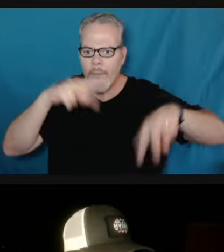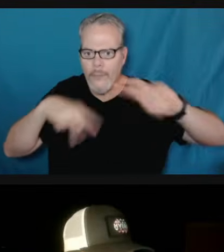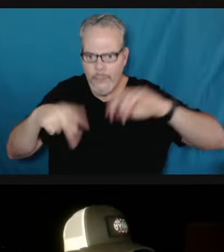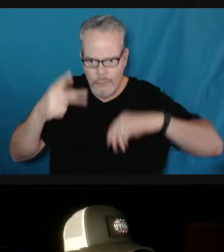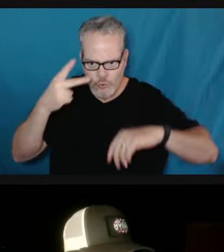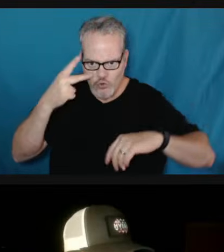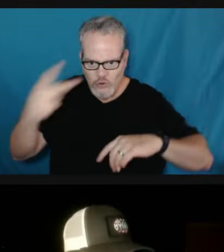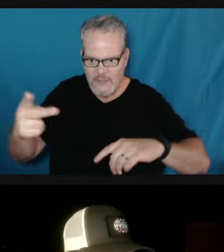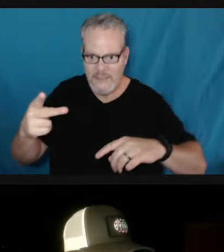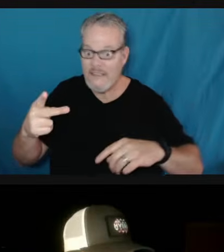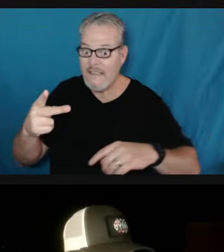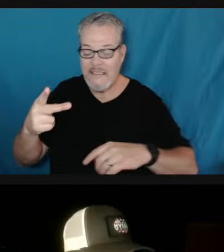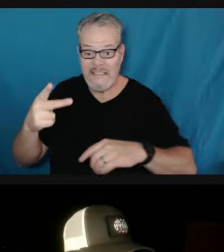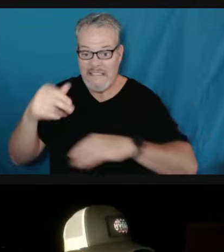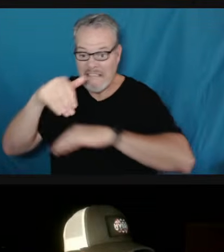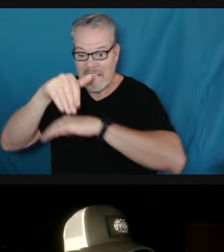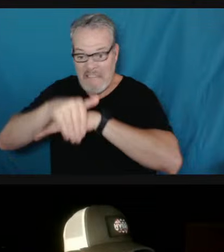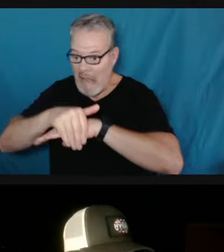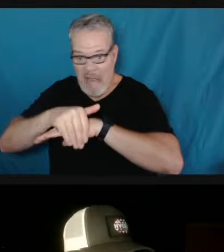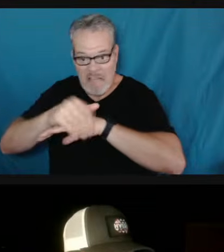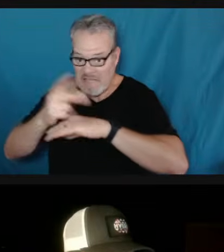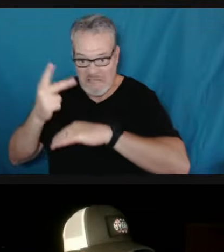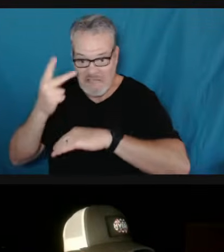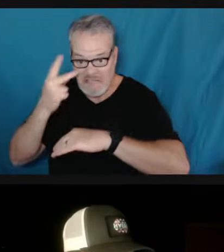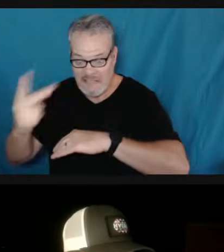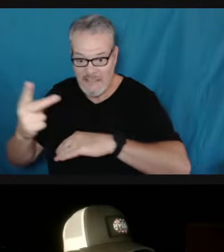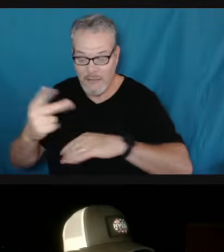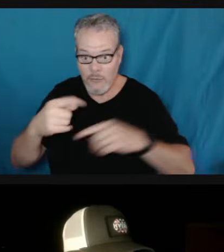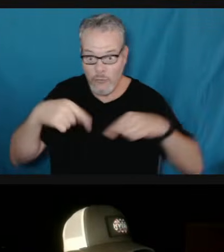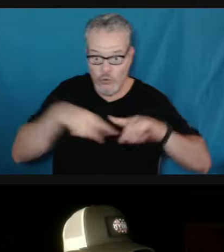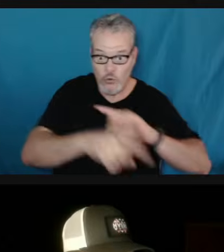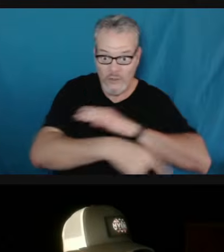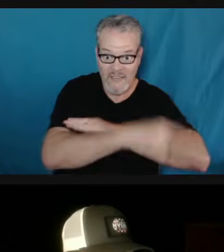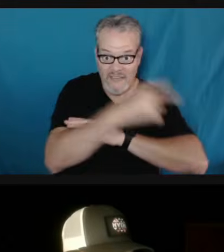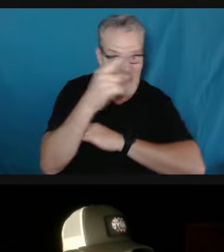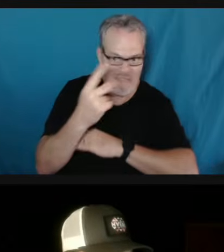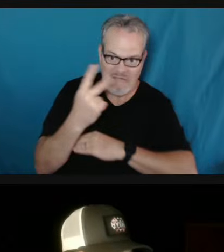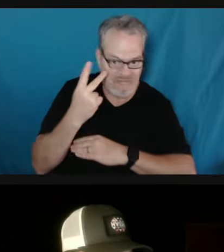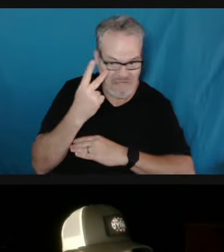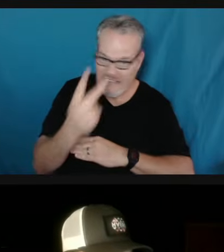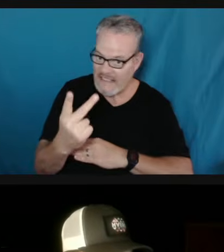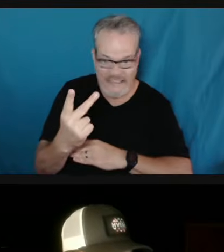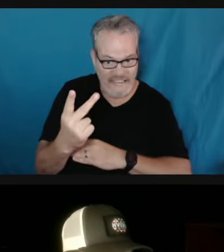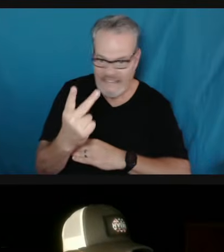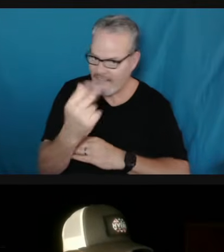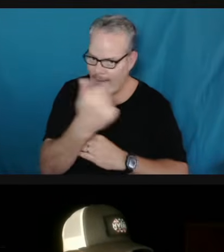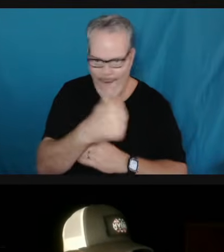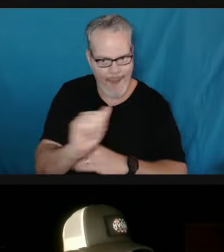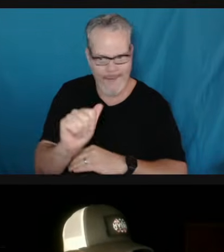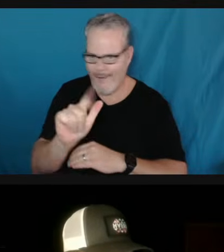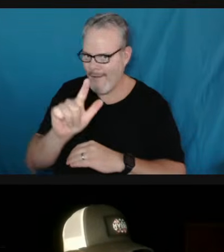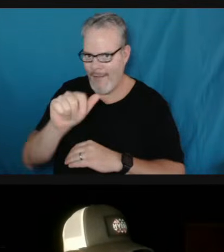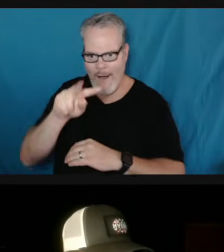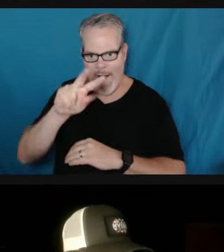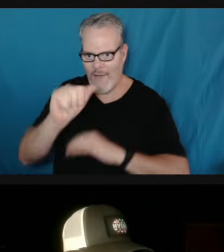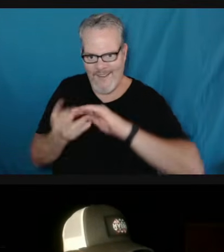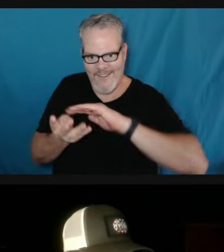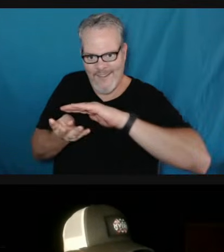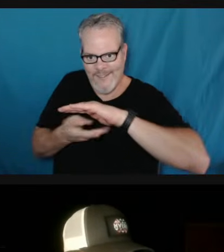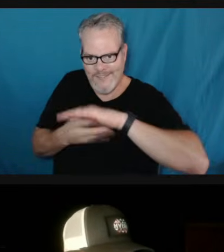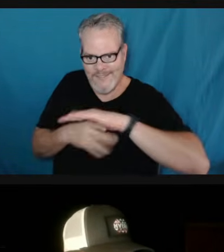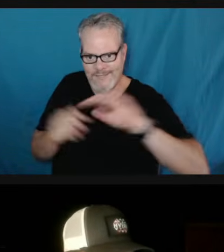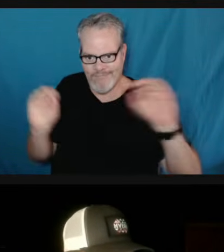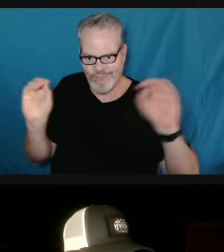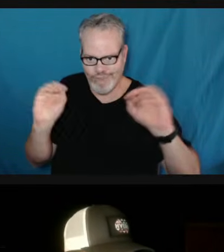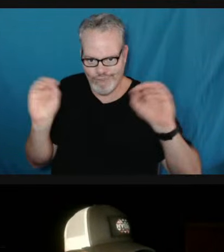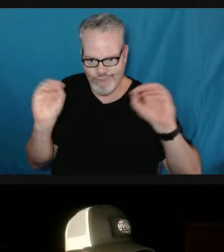seen glow at night, could not see any lava in the daytime. And from the side,